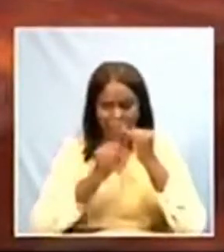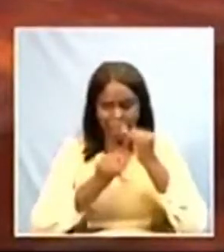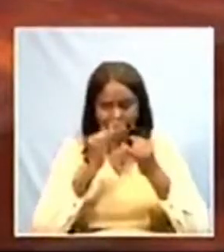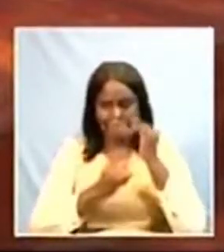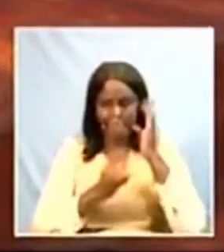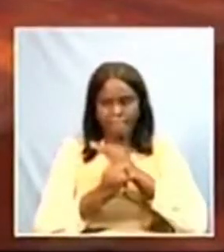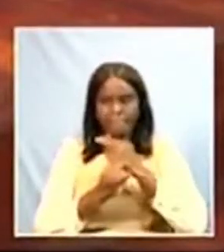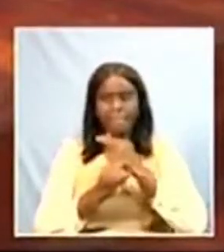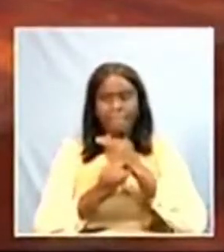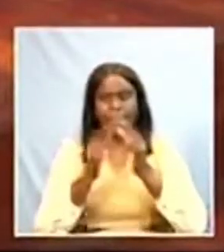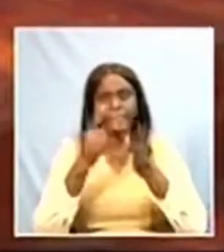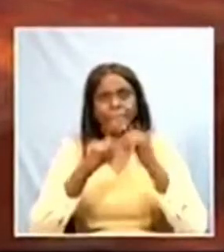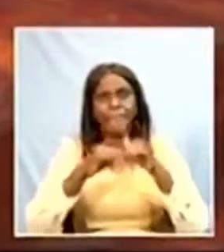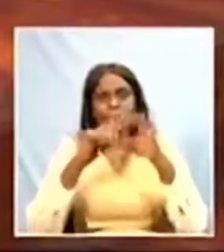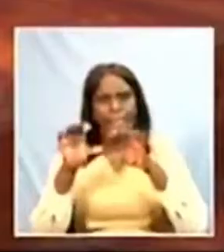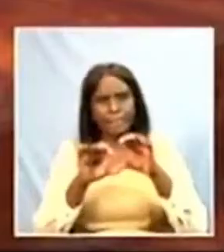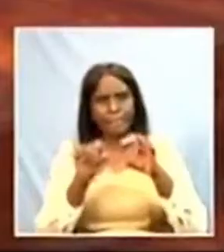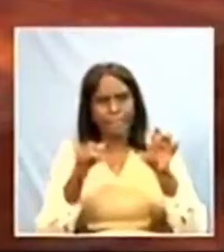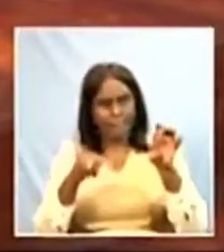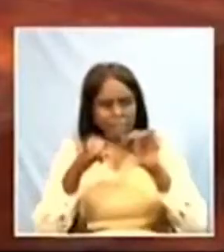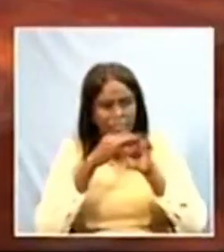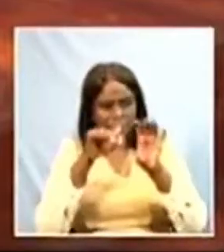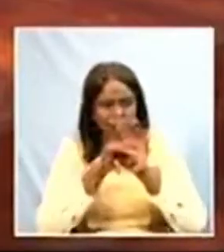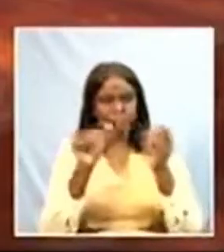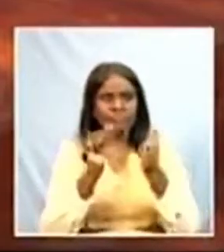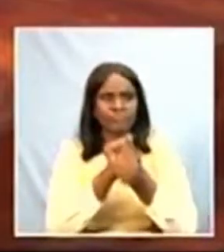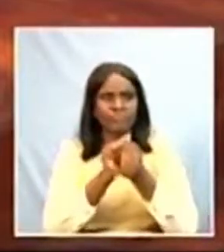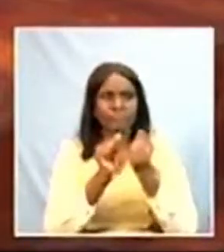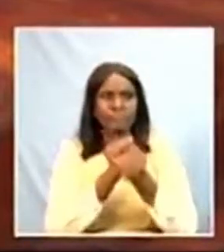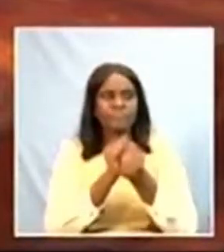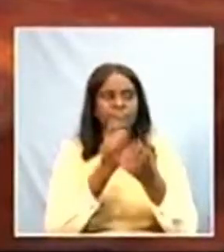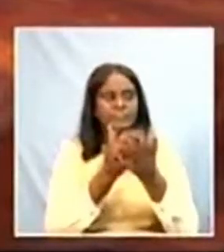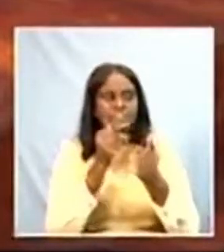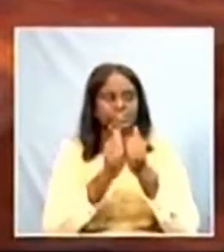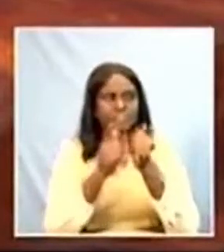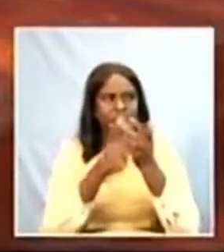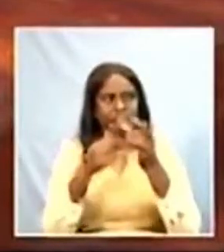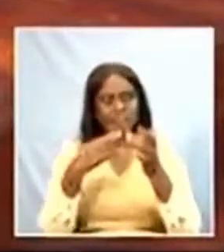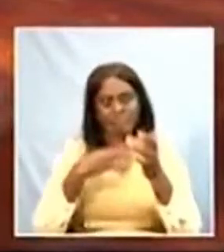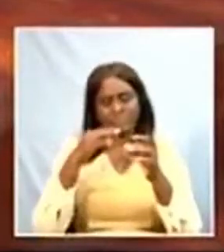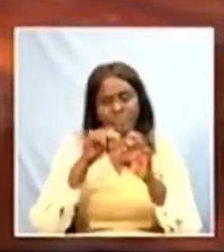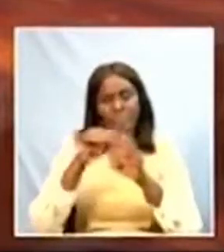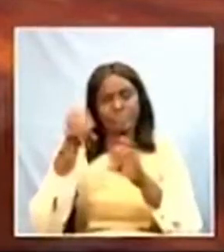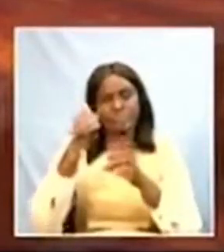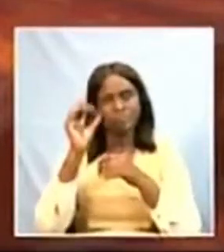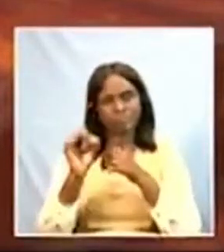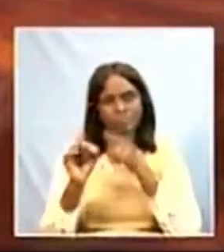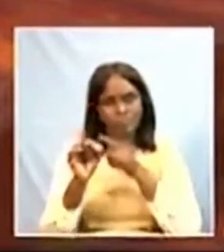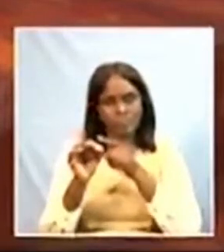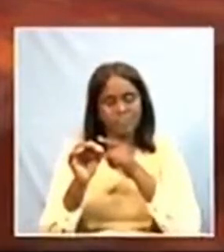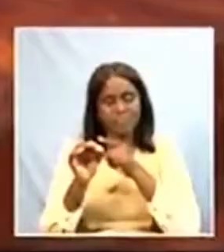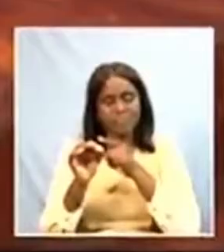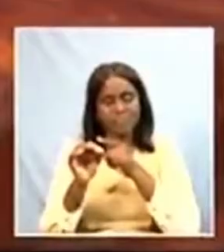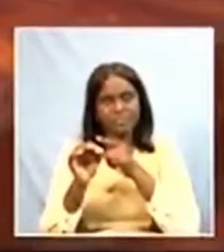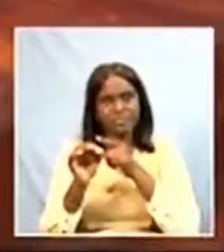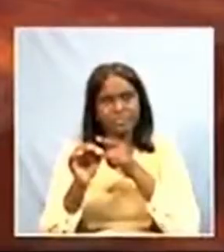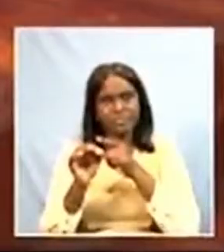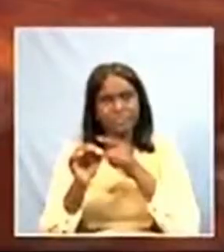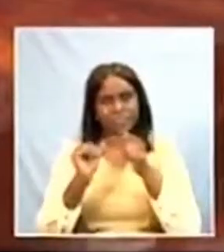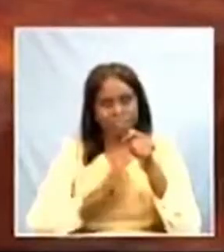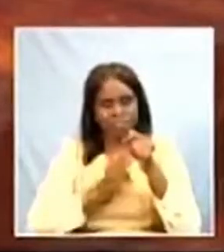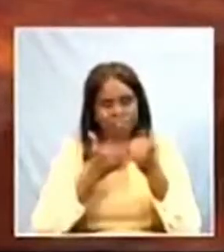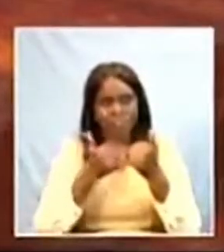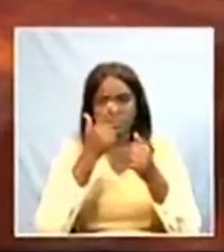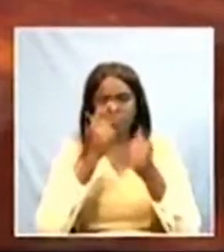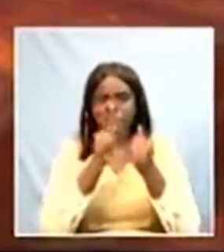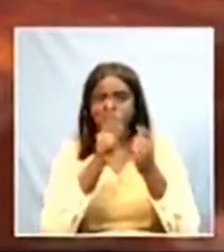after doing what we did, including the damages, the damages which was applying at 10%, we were, because